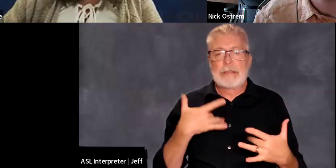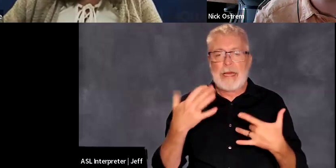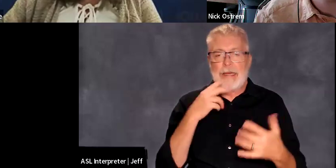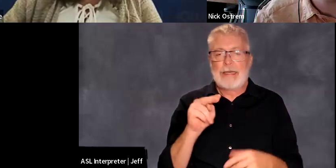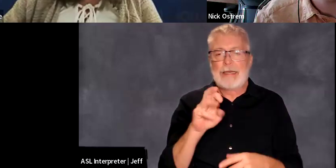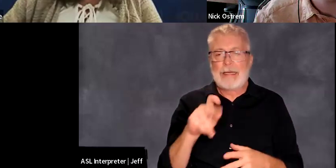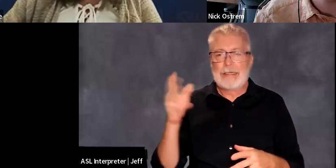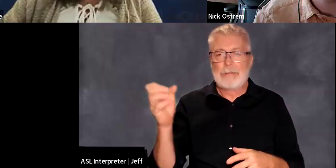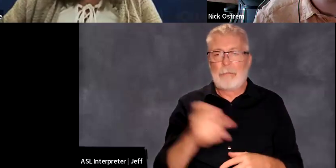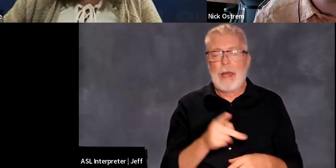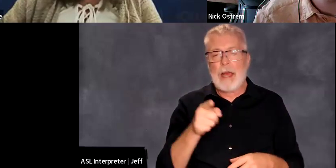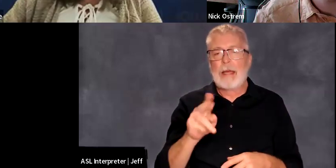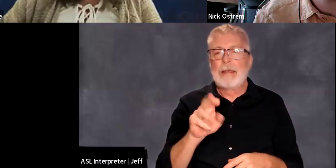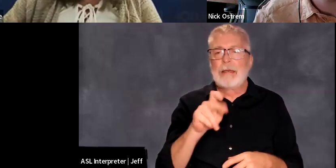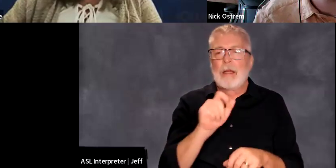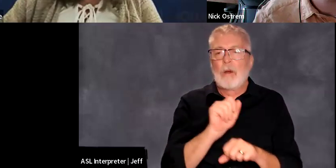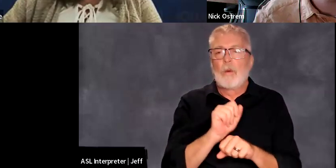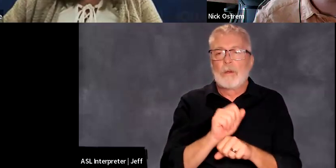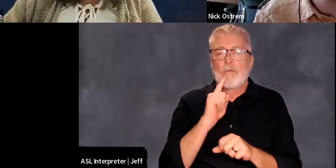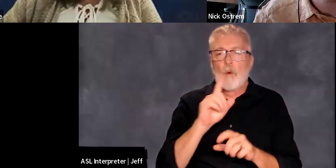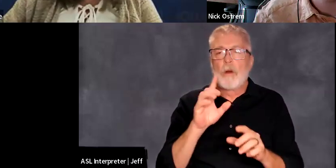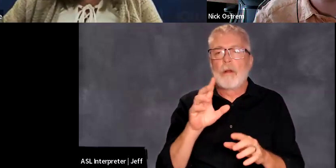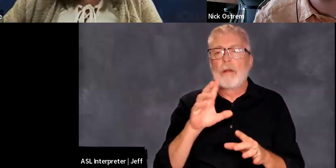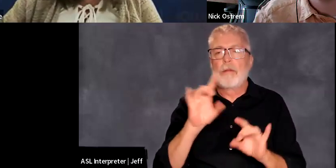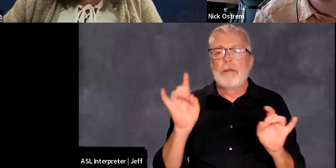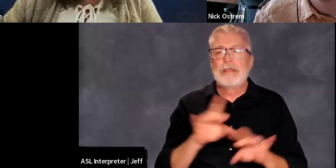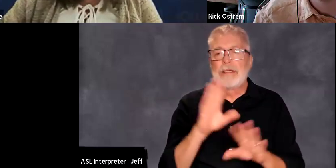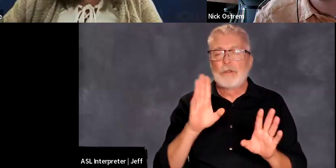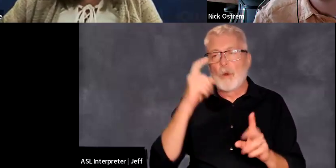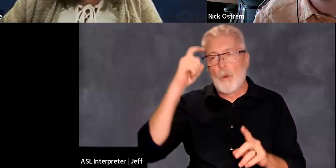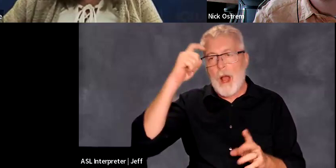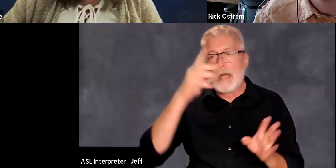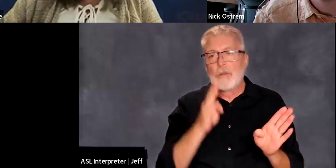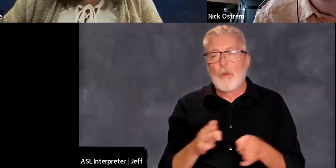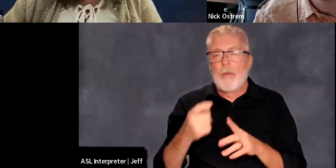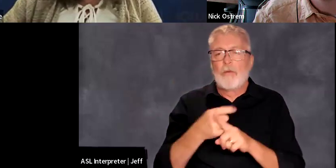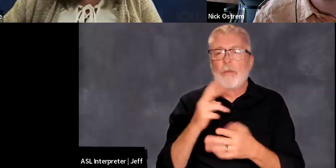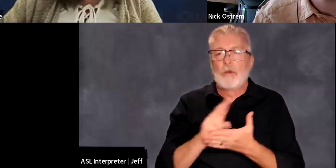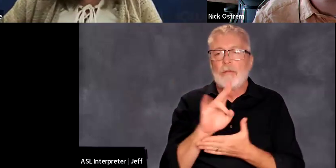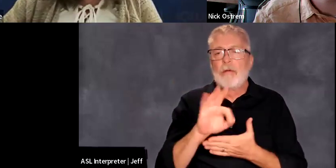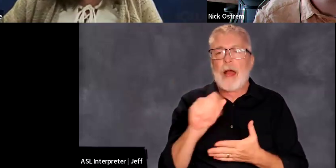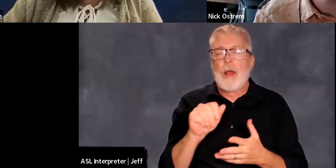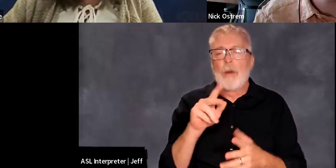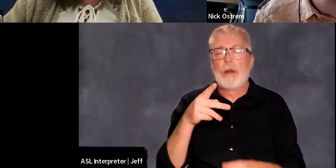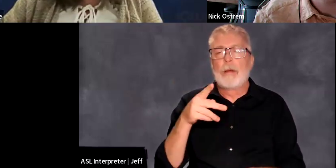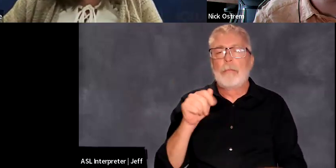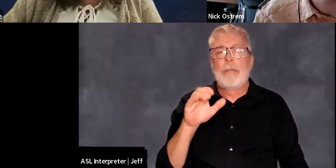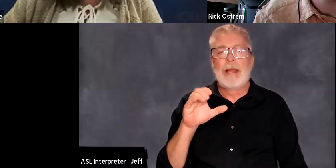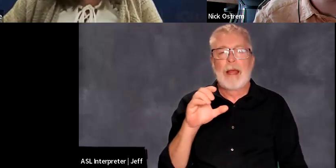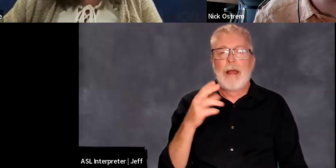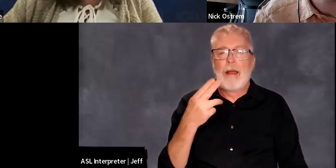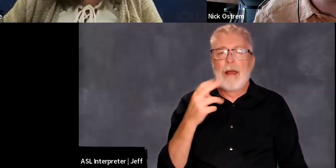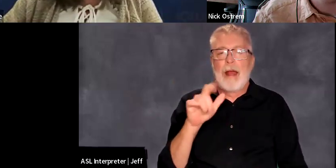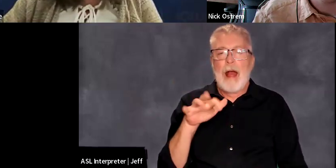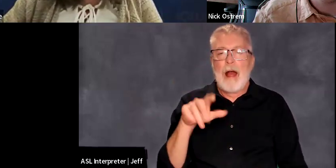this. Nick is with Disaster Wise Prep out of the University of Iowa College of Public Health. And